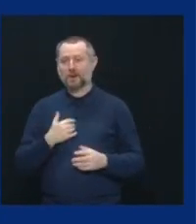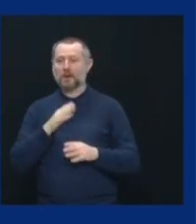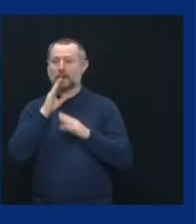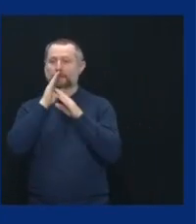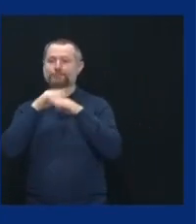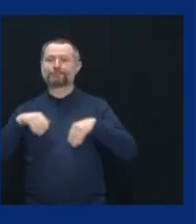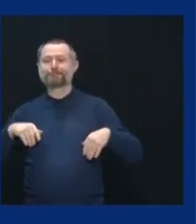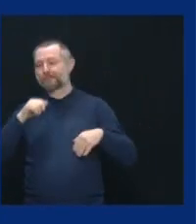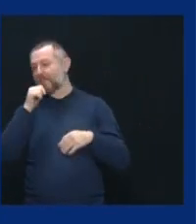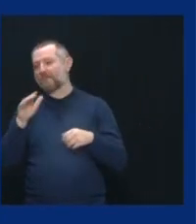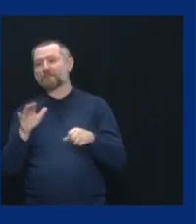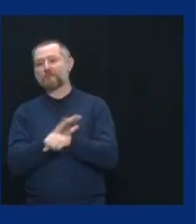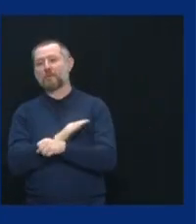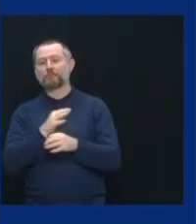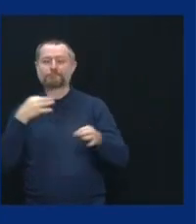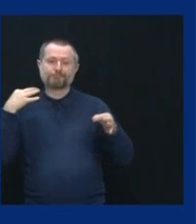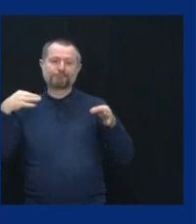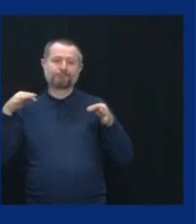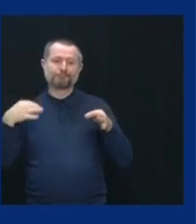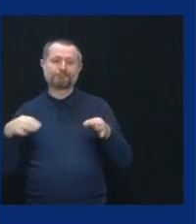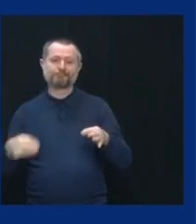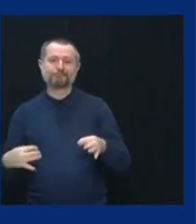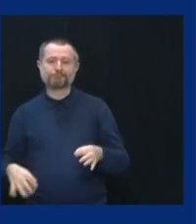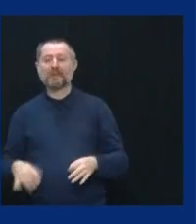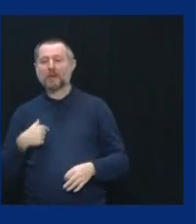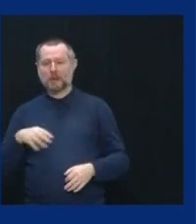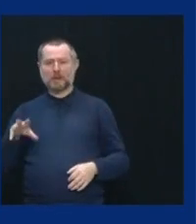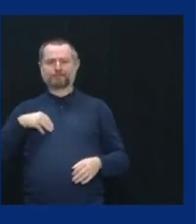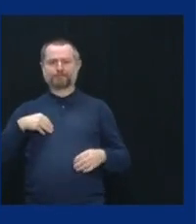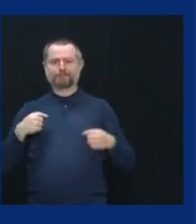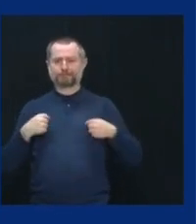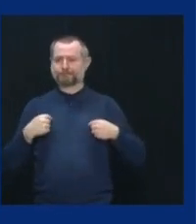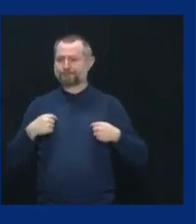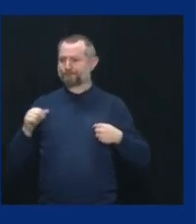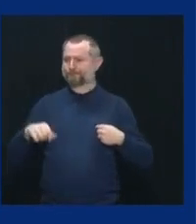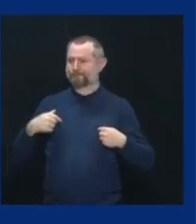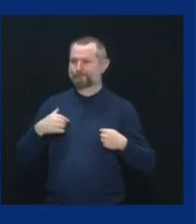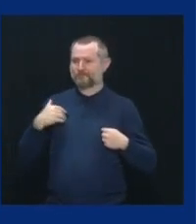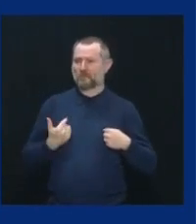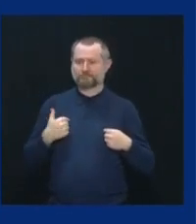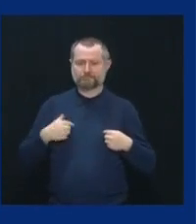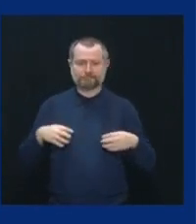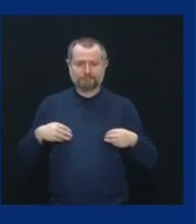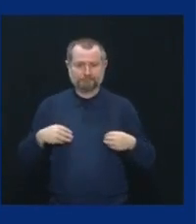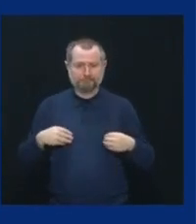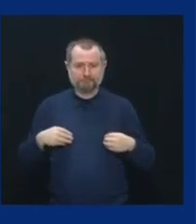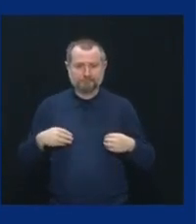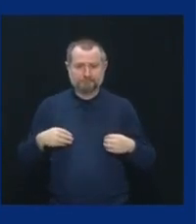I agree to that. Or